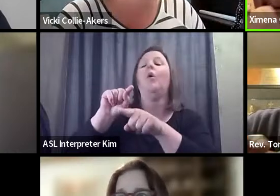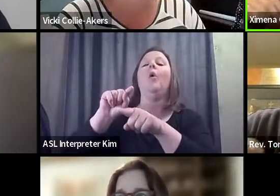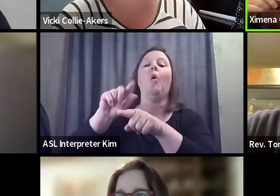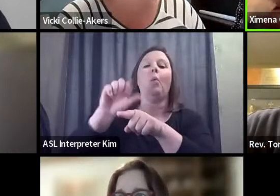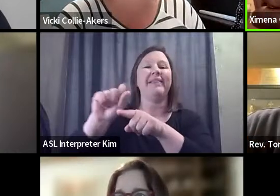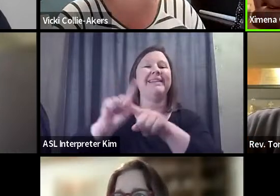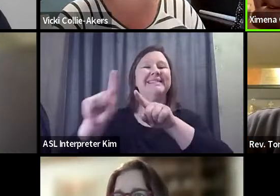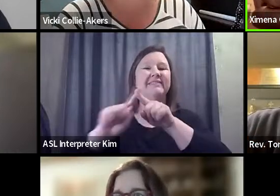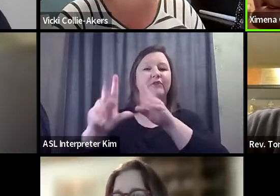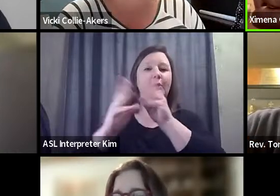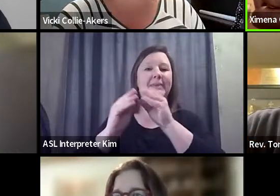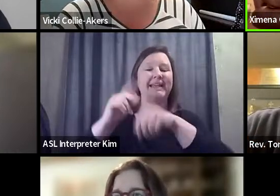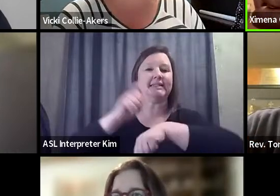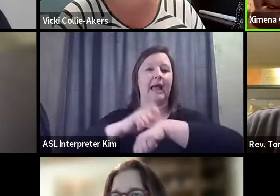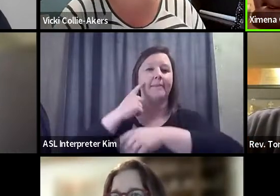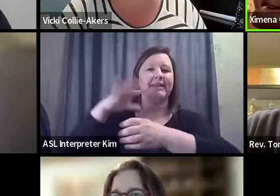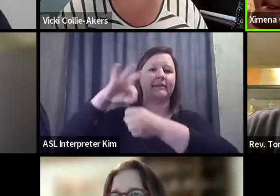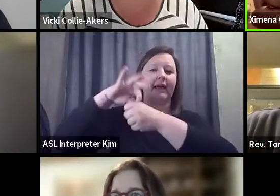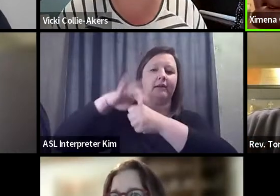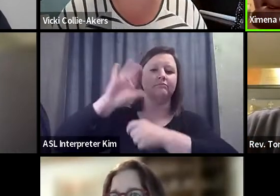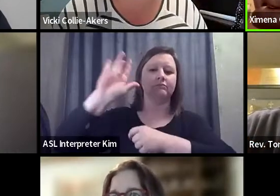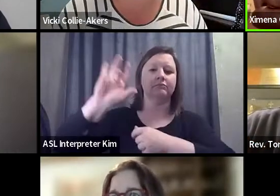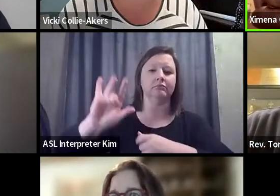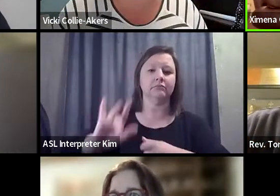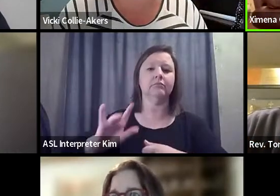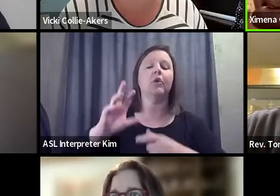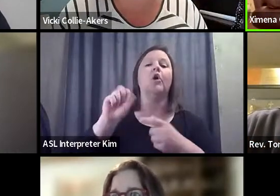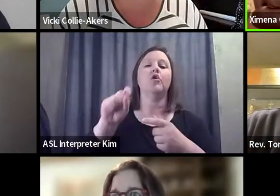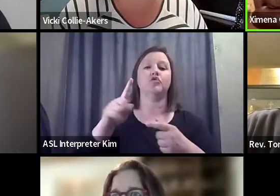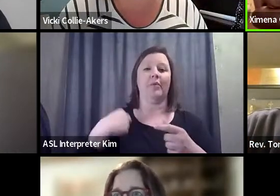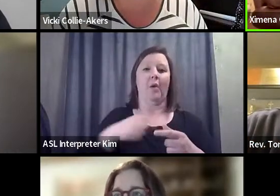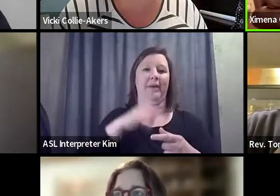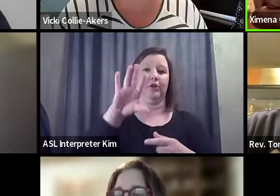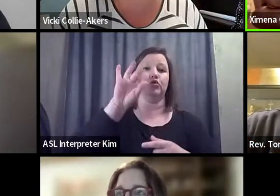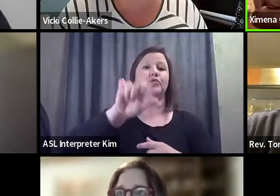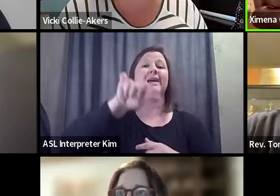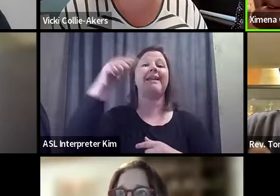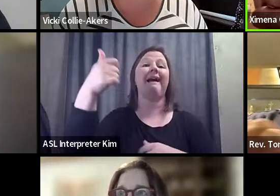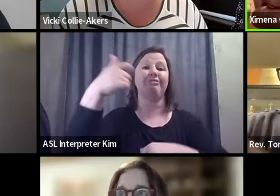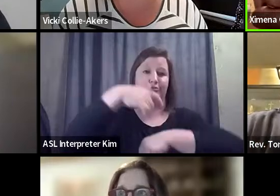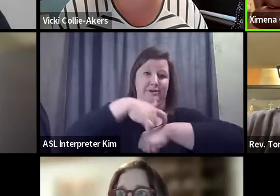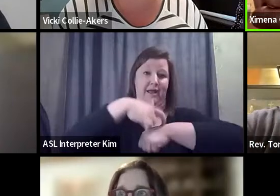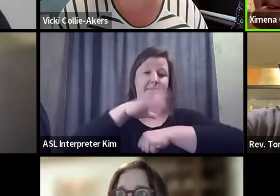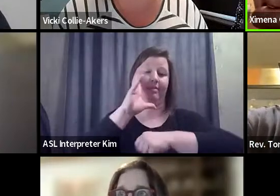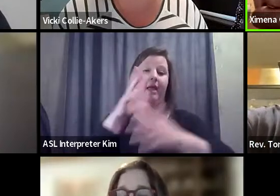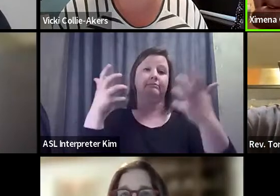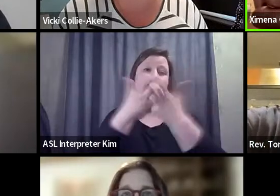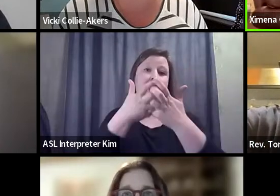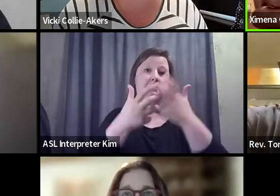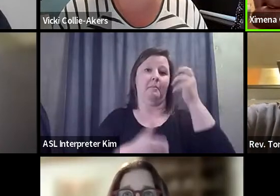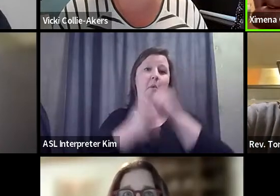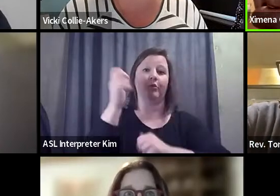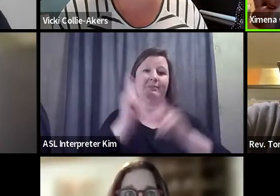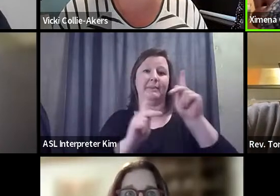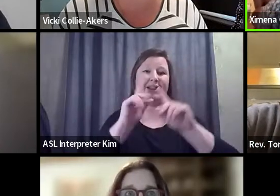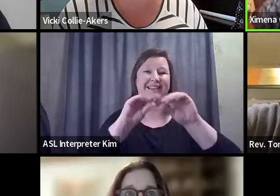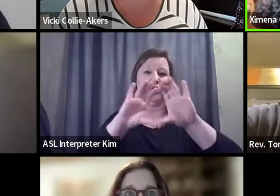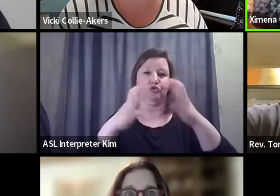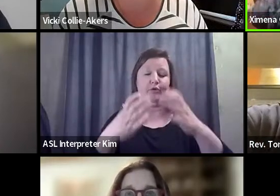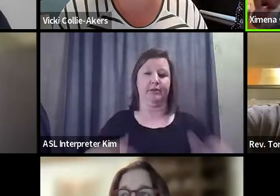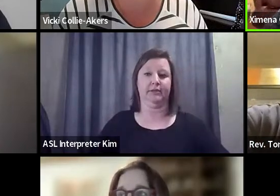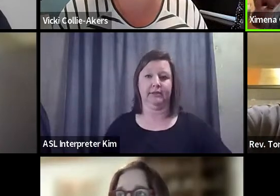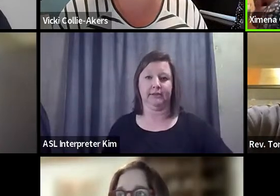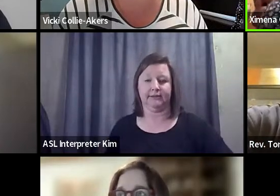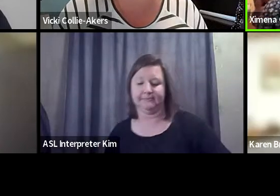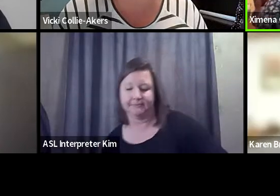so we can choose an alternate time that works for the majority of the group. So that'll be in the